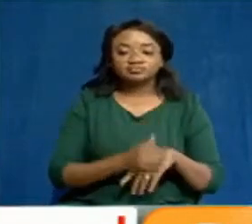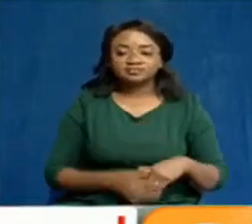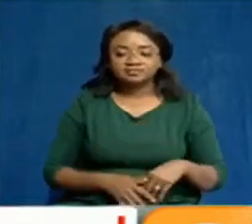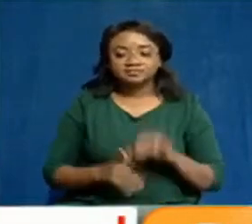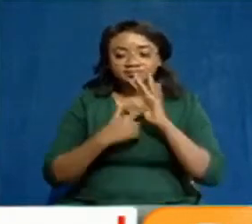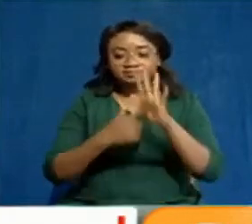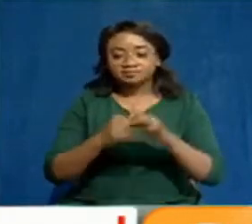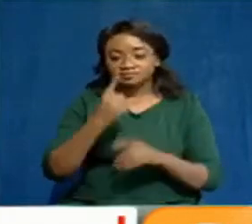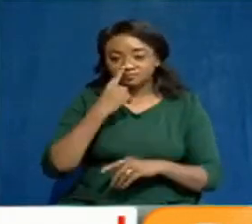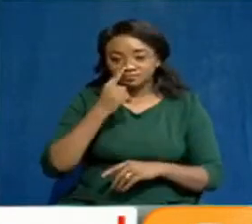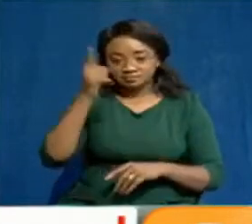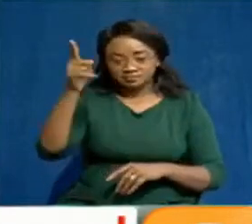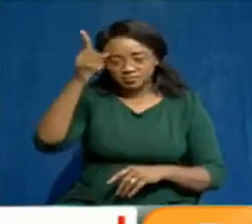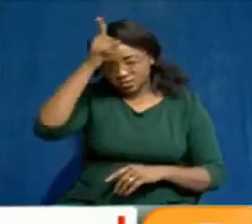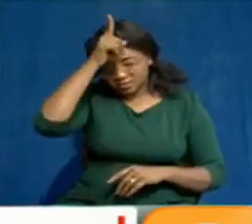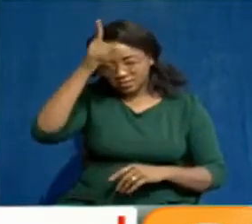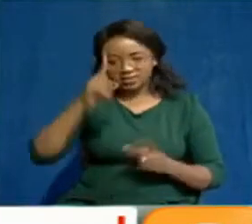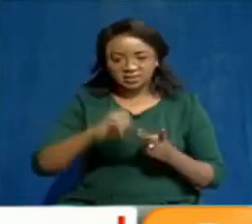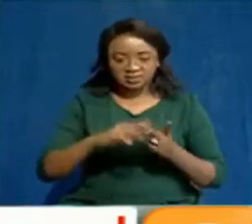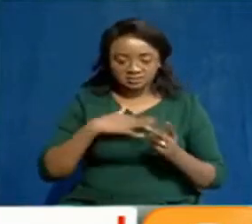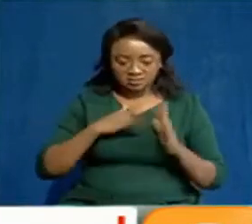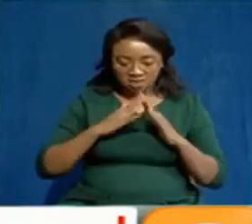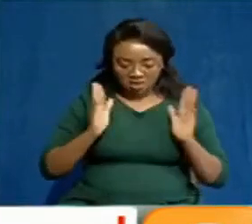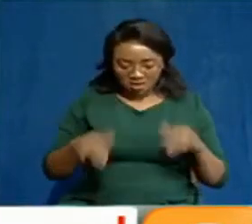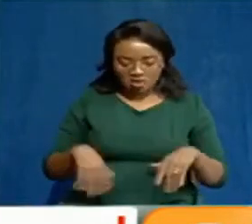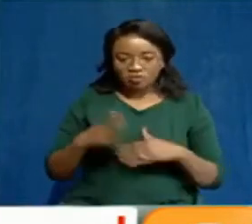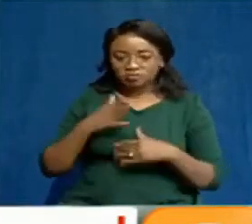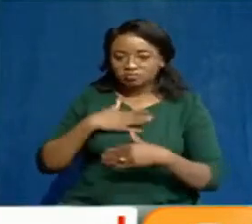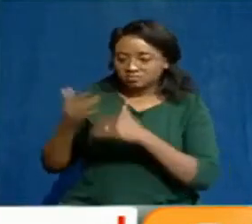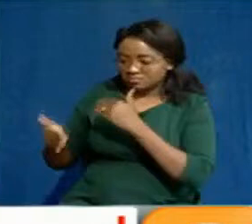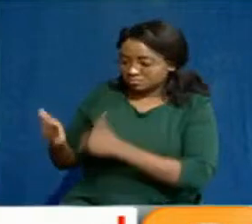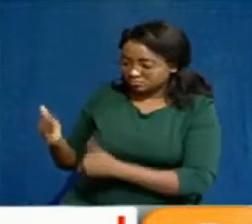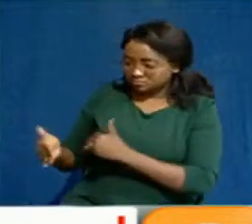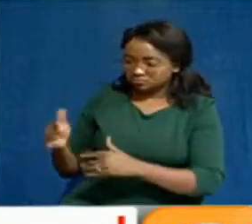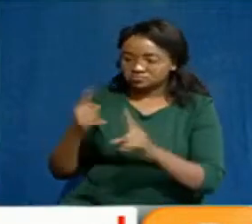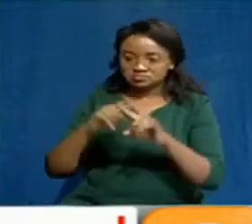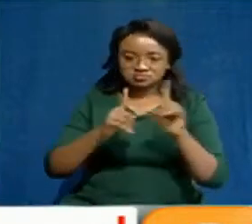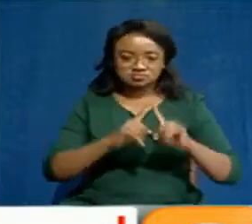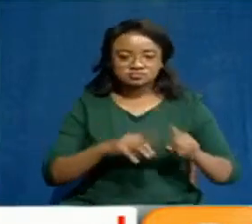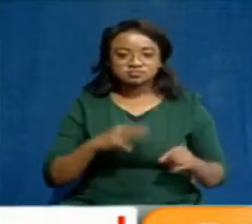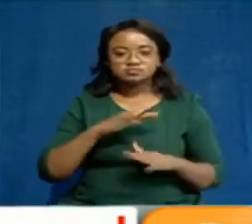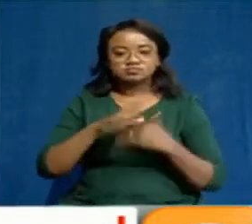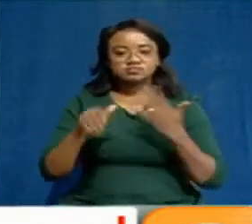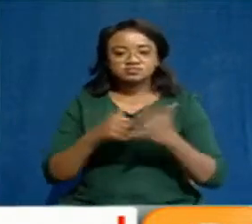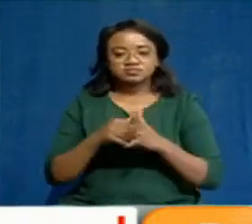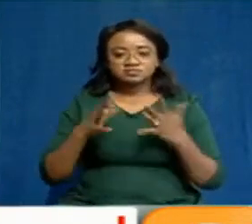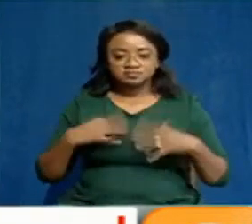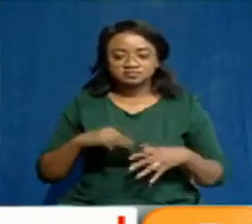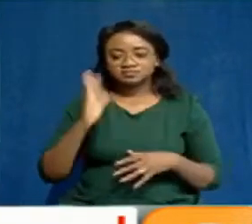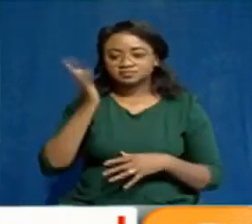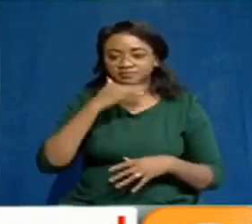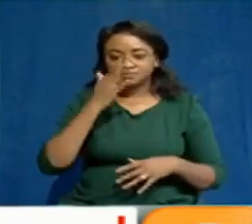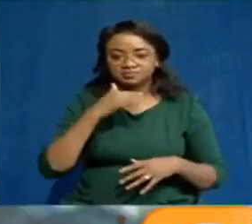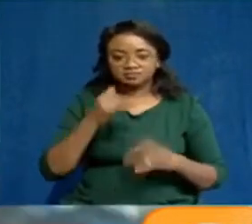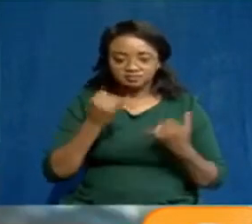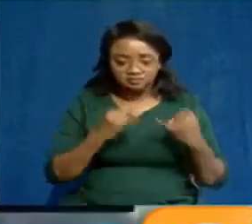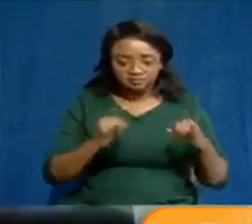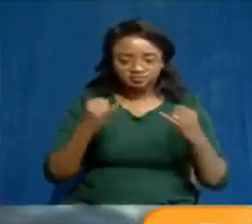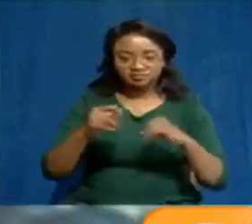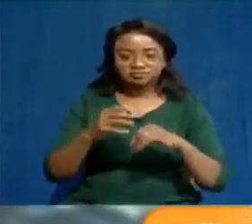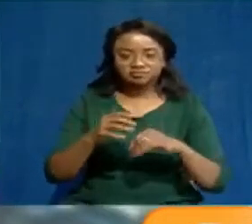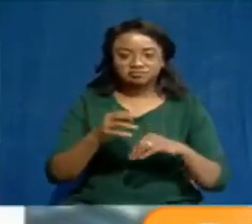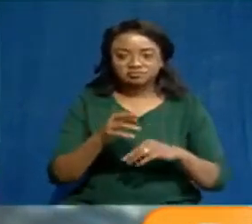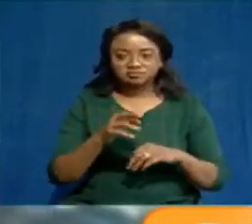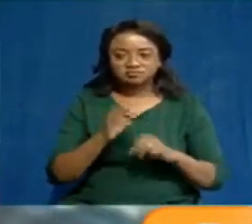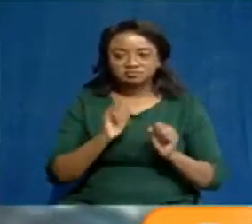Ushago or at my place or within our neighborhoods, people are trying to recycle,